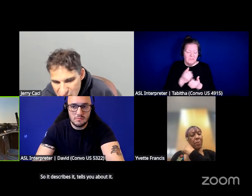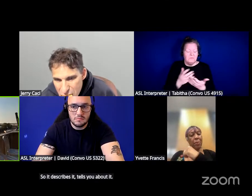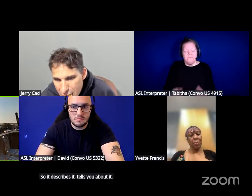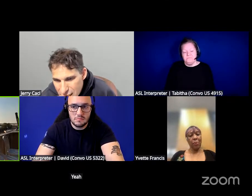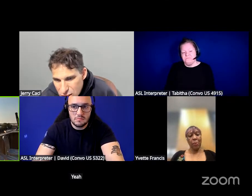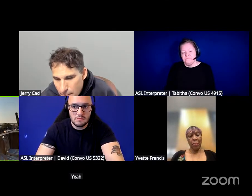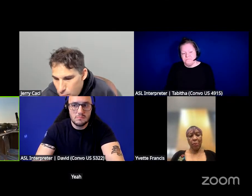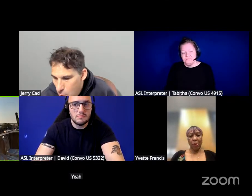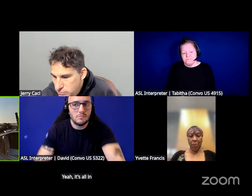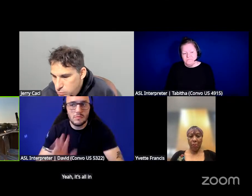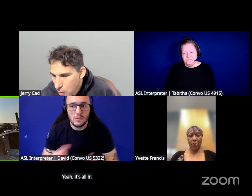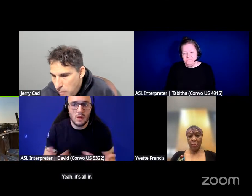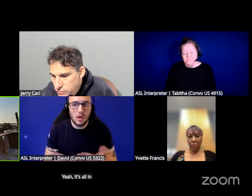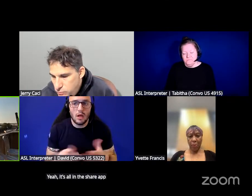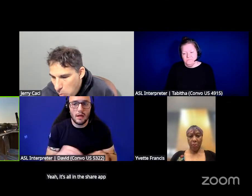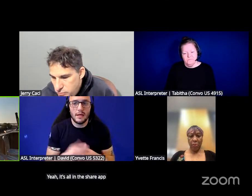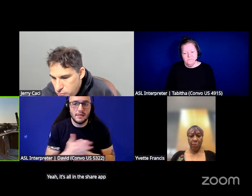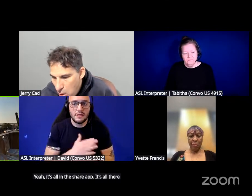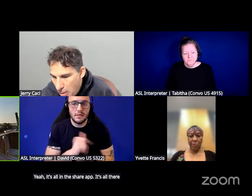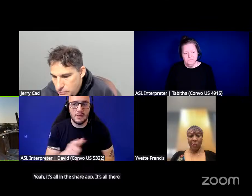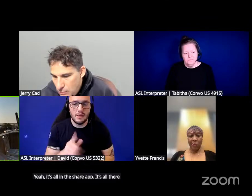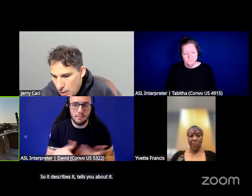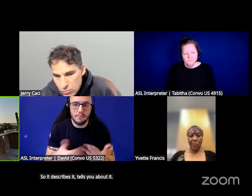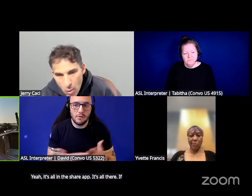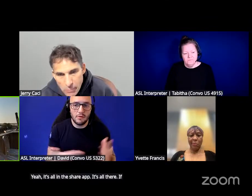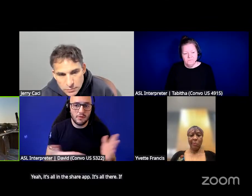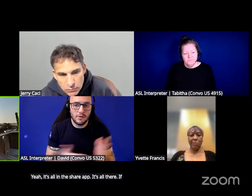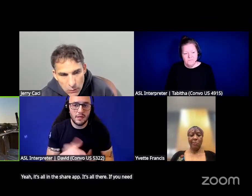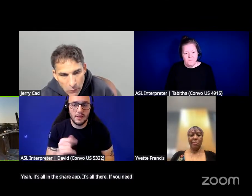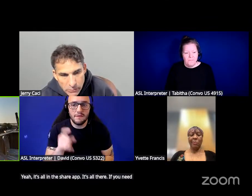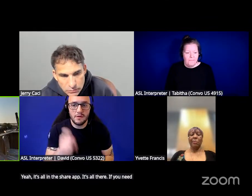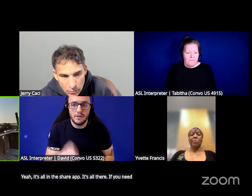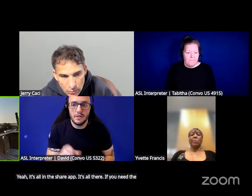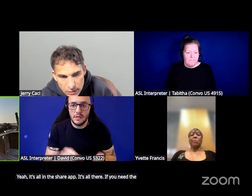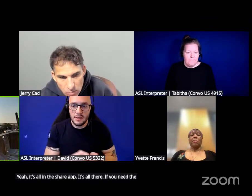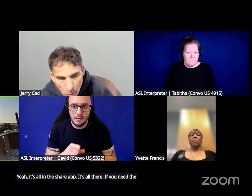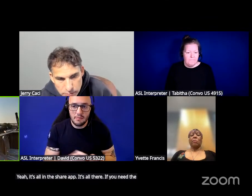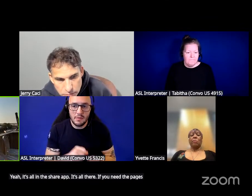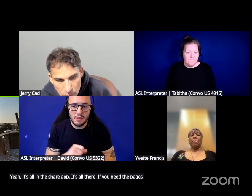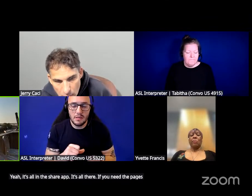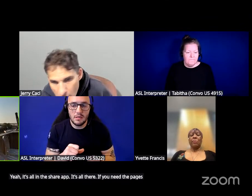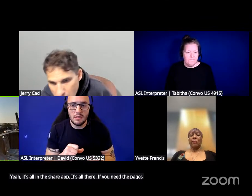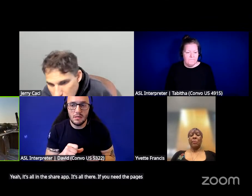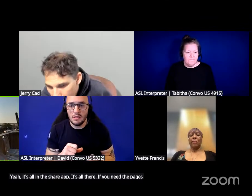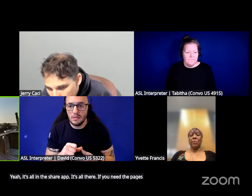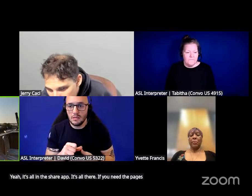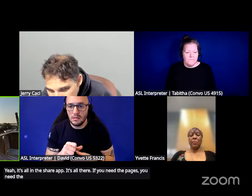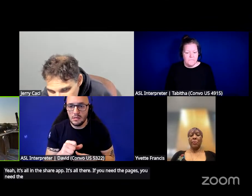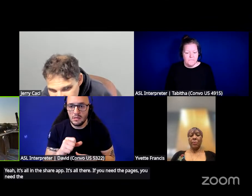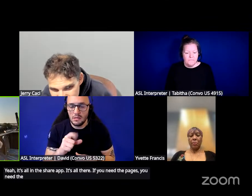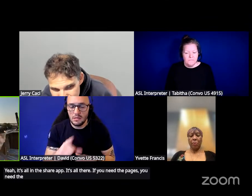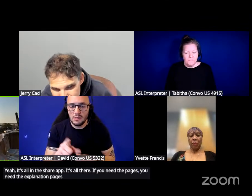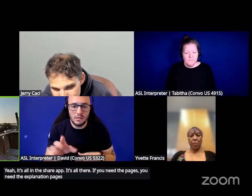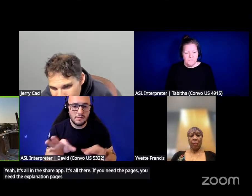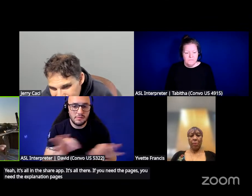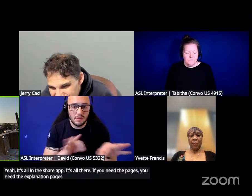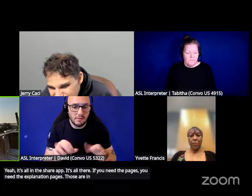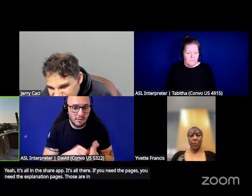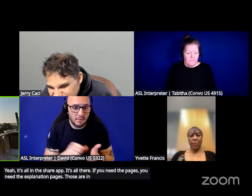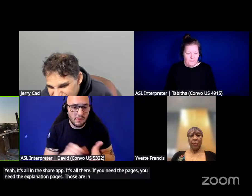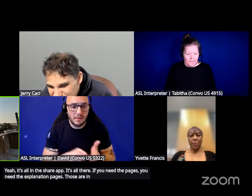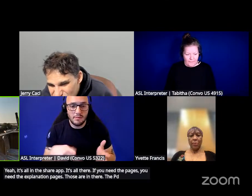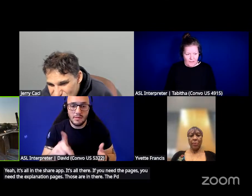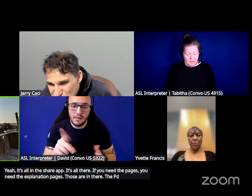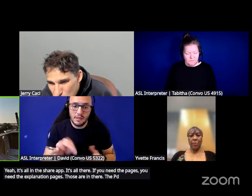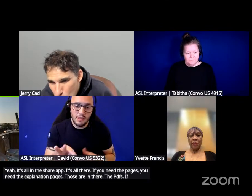Yeah, it's all in the Share app. It's all there. If you need the pages, you need the explanation pages, those are in there. The PDFs.